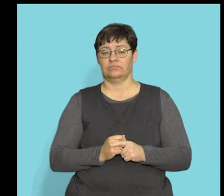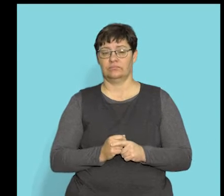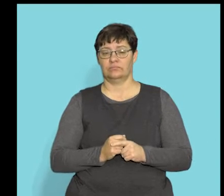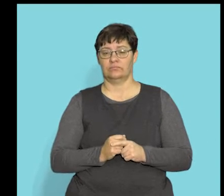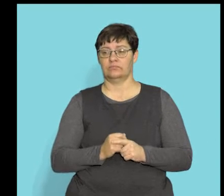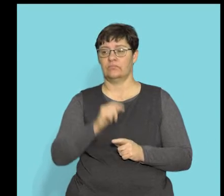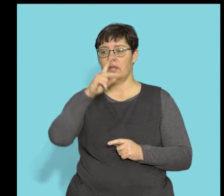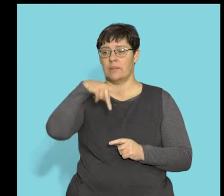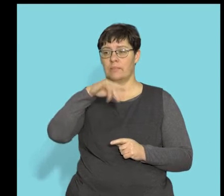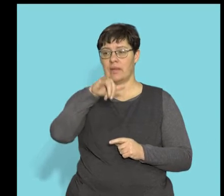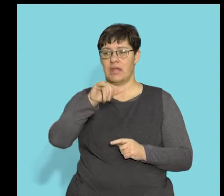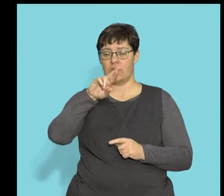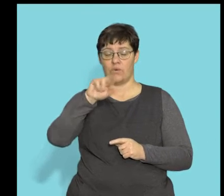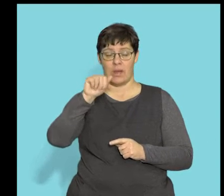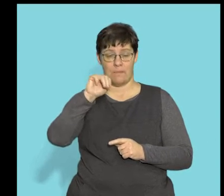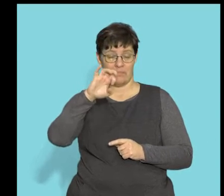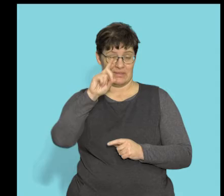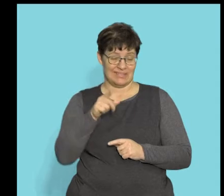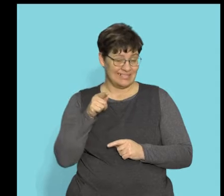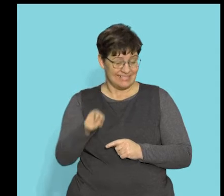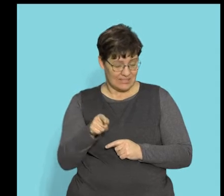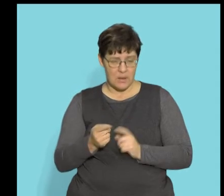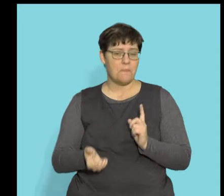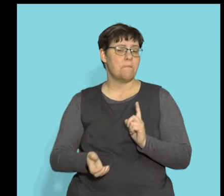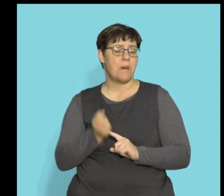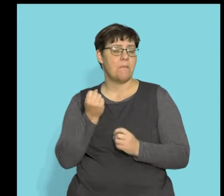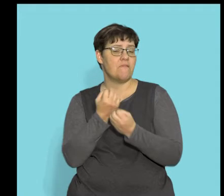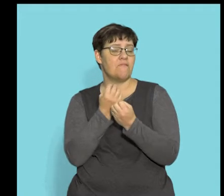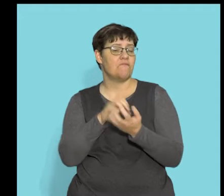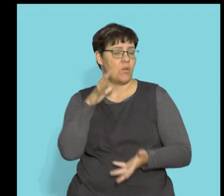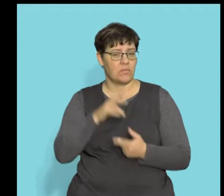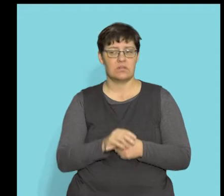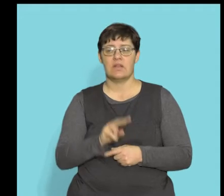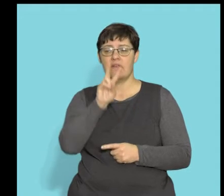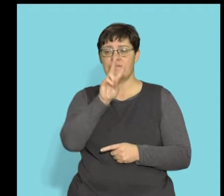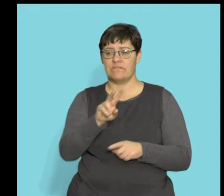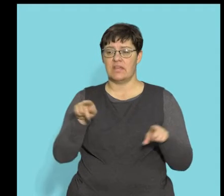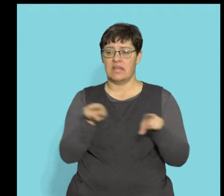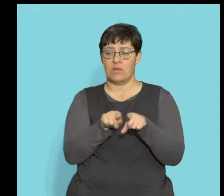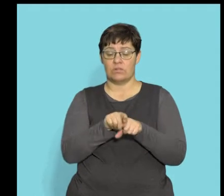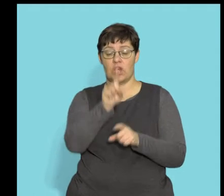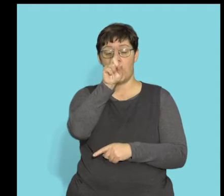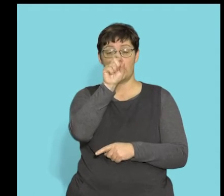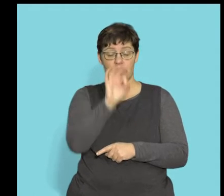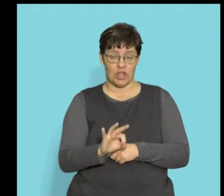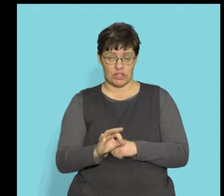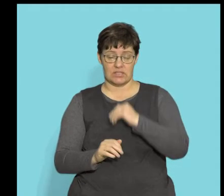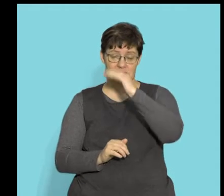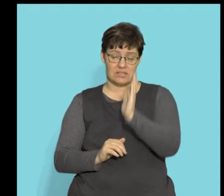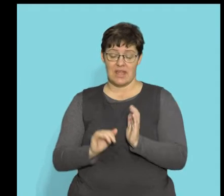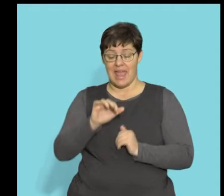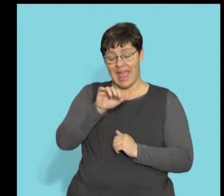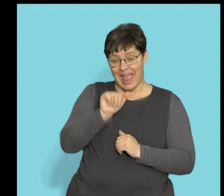pyramid, the volume of a rectangular pyramid can be found using V is equal to 1/3 of